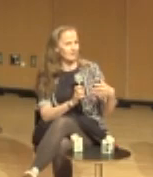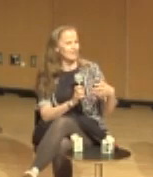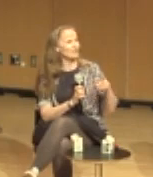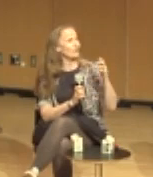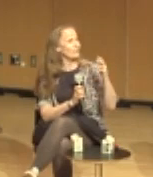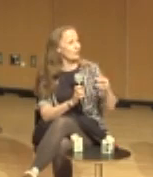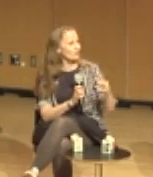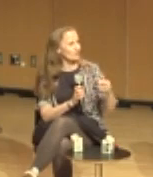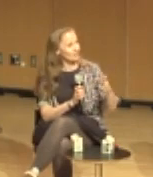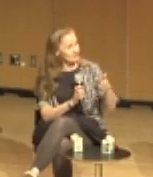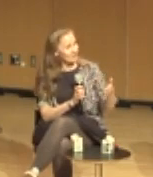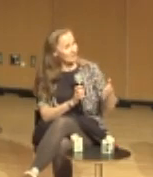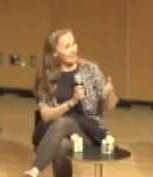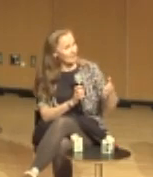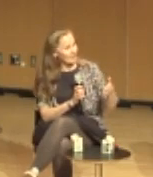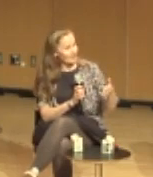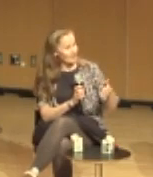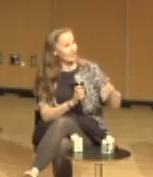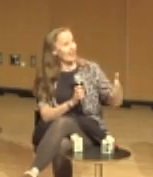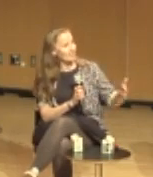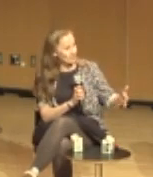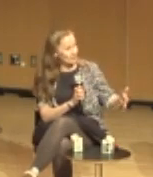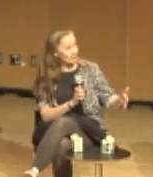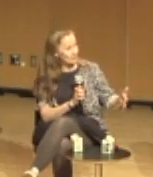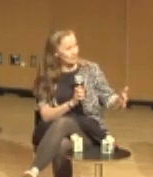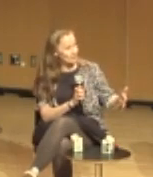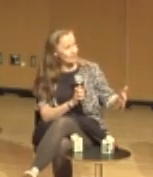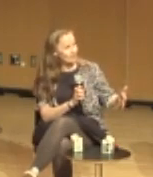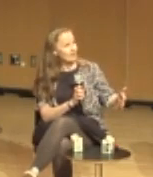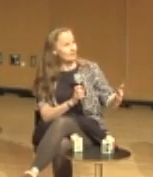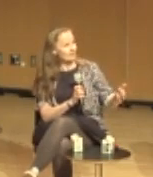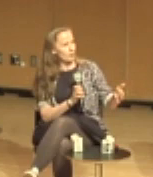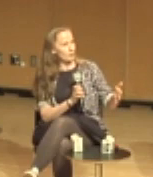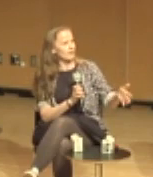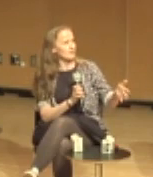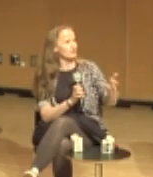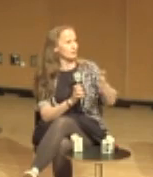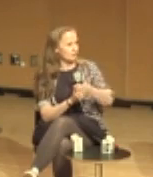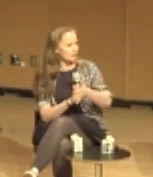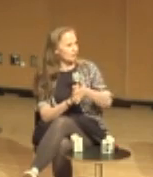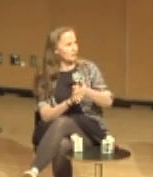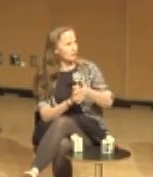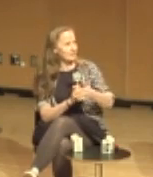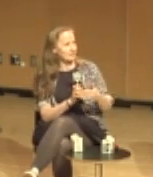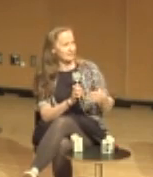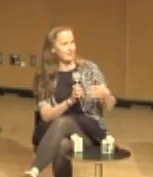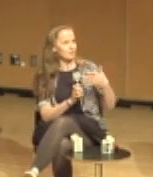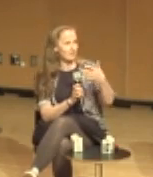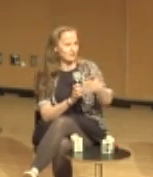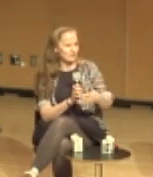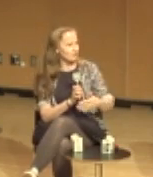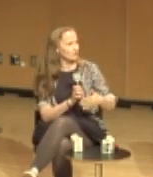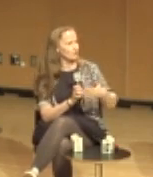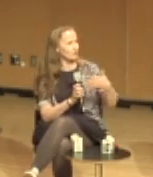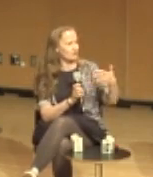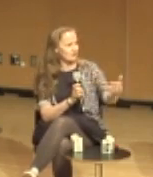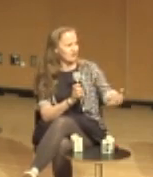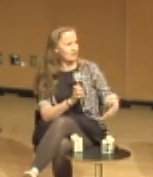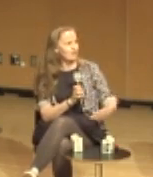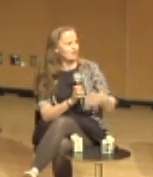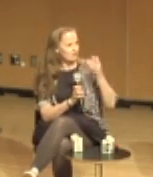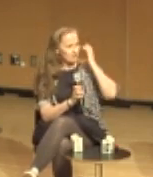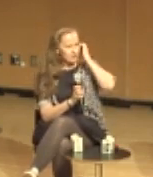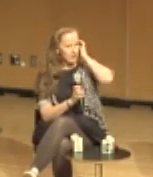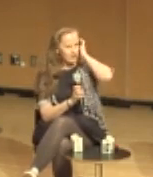find the commercial because here here theater has to be commercial whereas in Europe it's state sponsored you know there